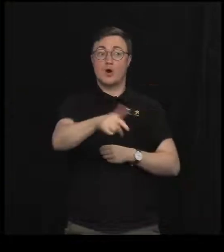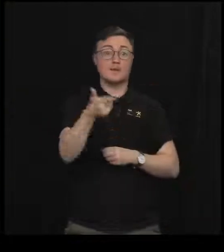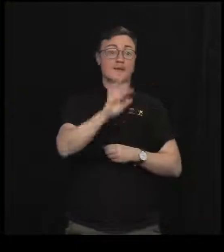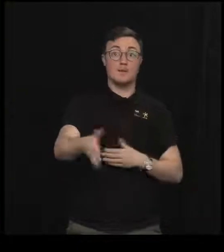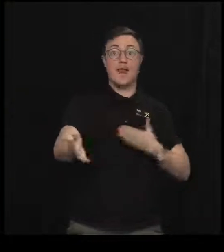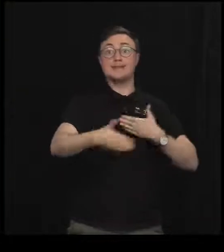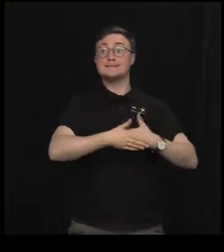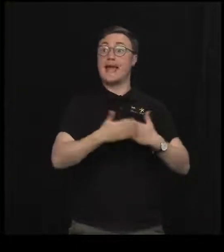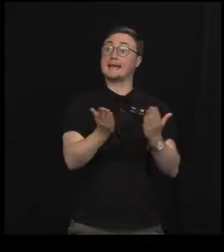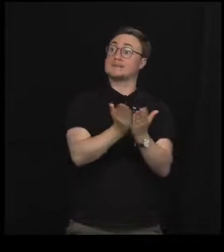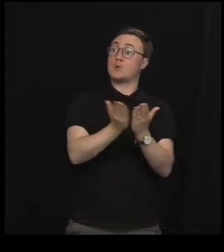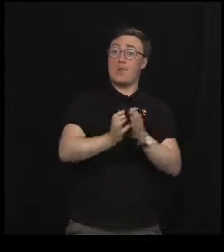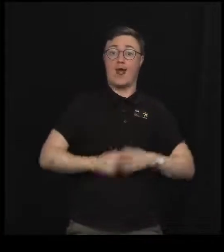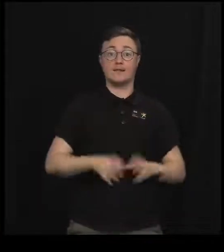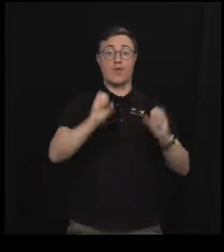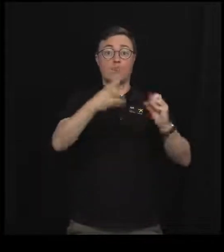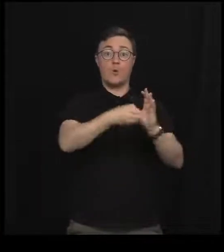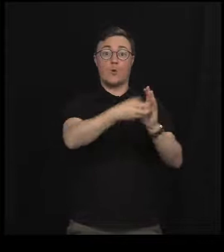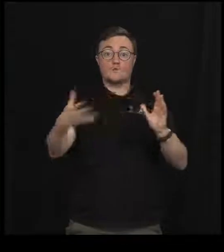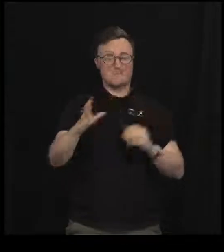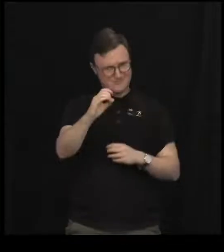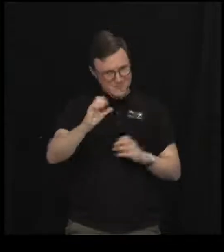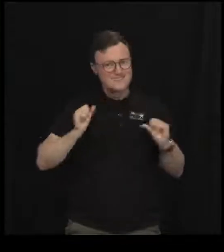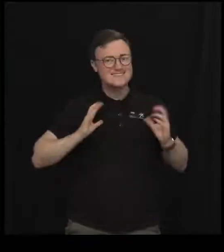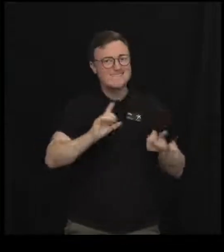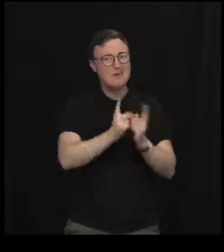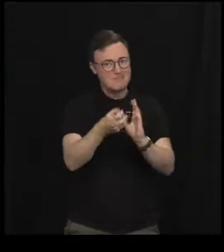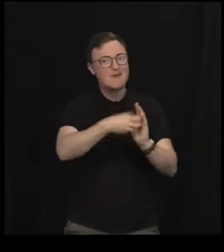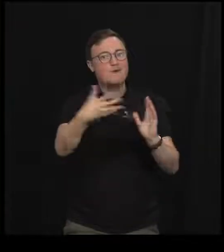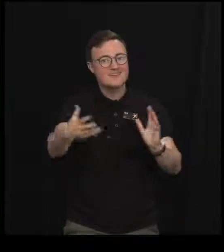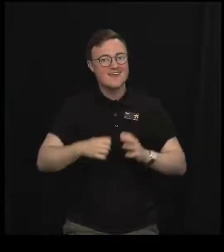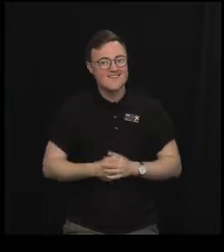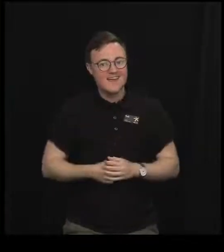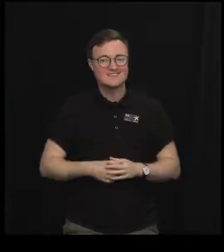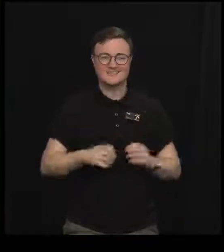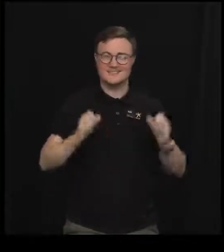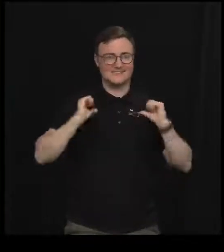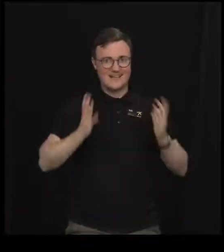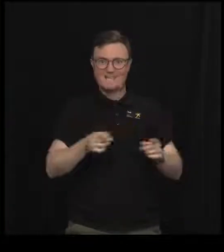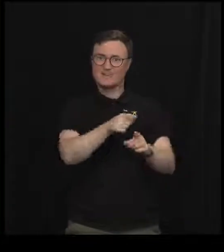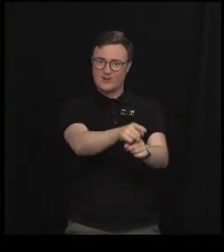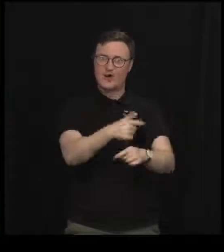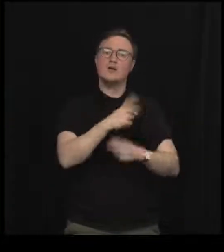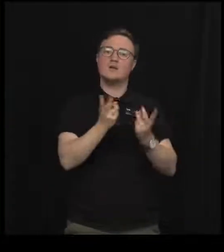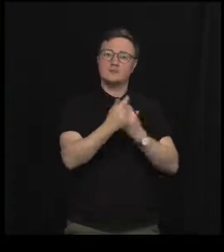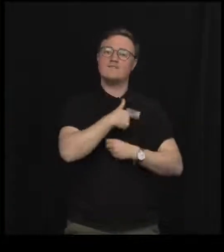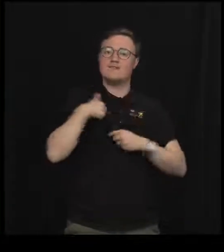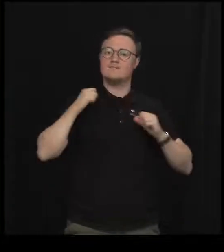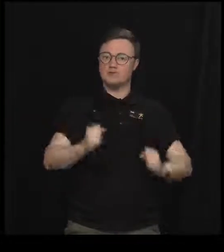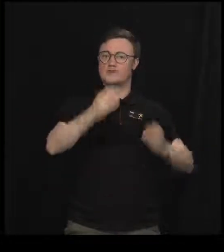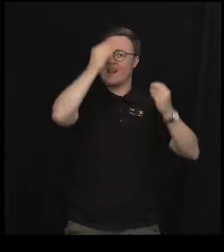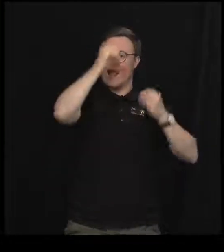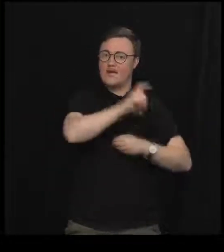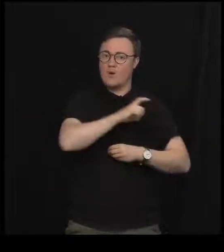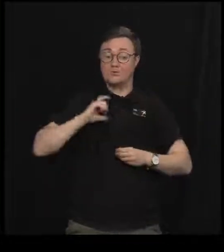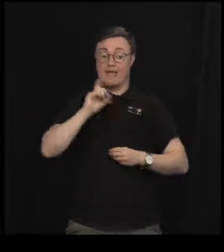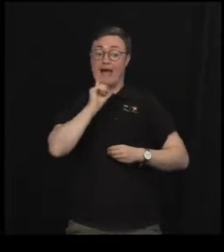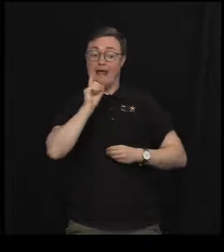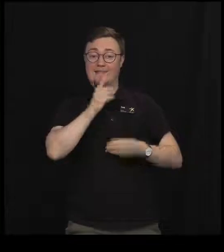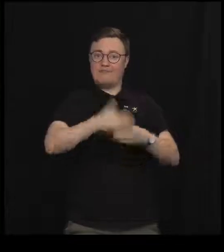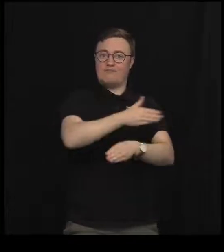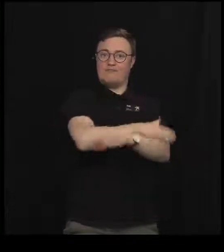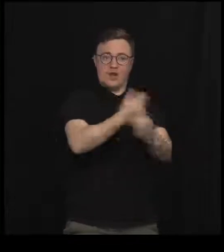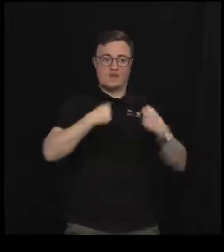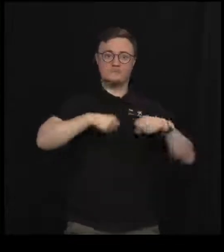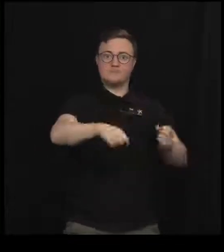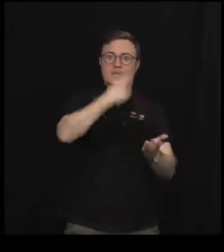and expect no consequences, and broad consequences. So we have to learn that we have to do an assessment of children's rights